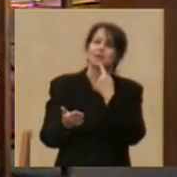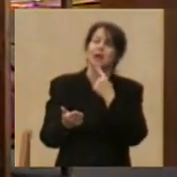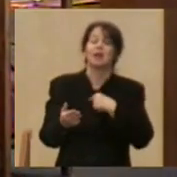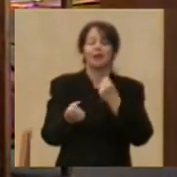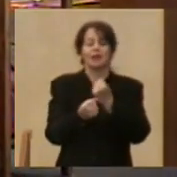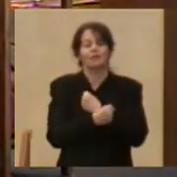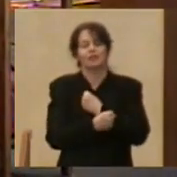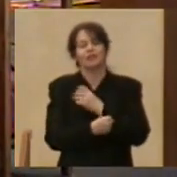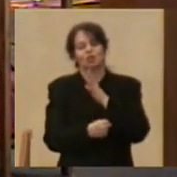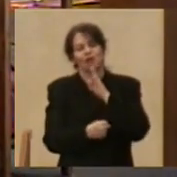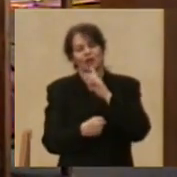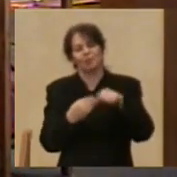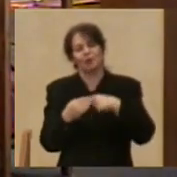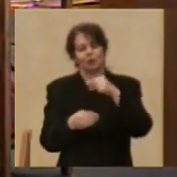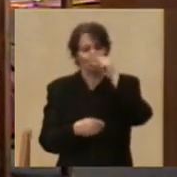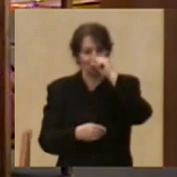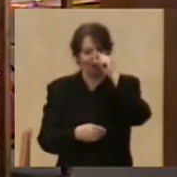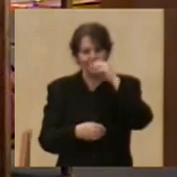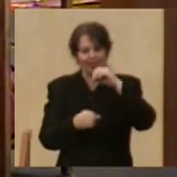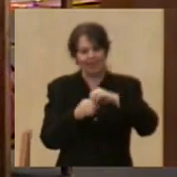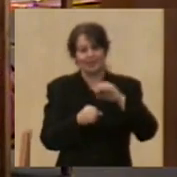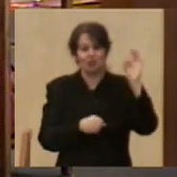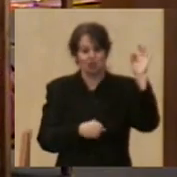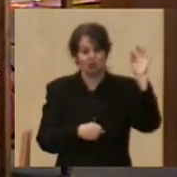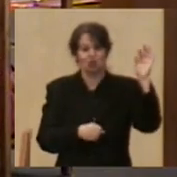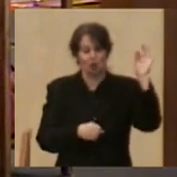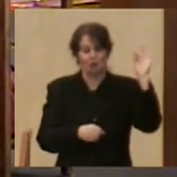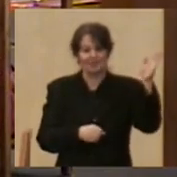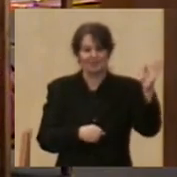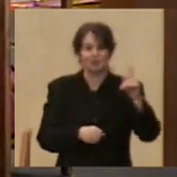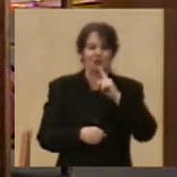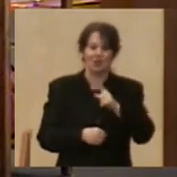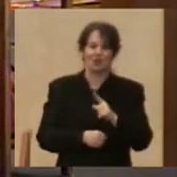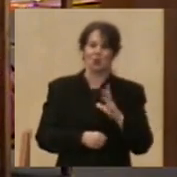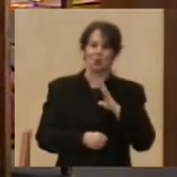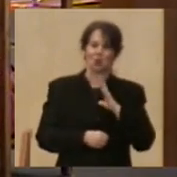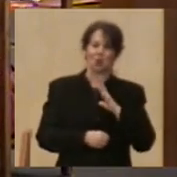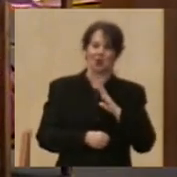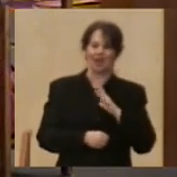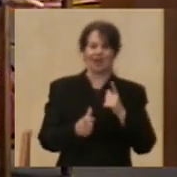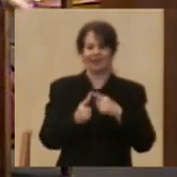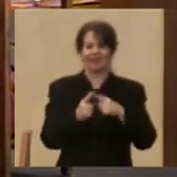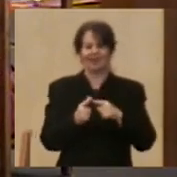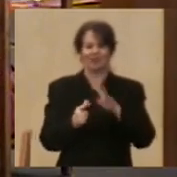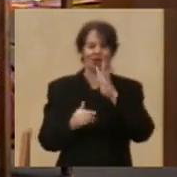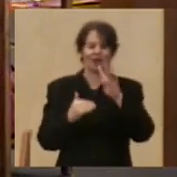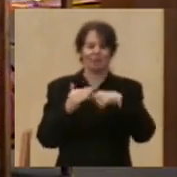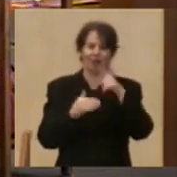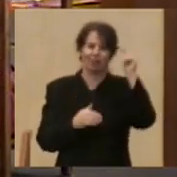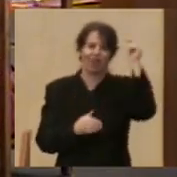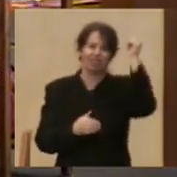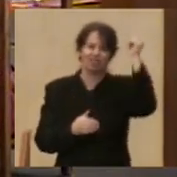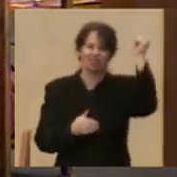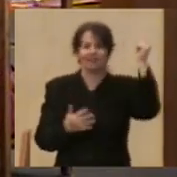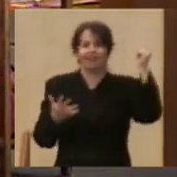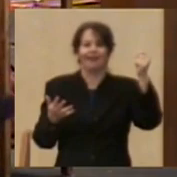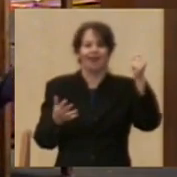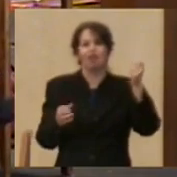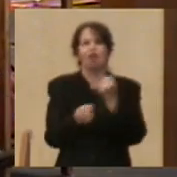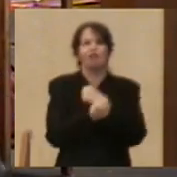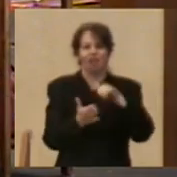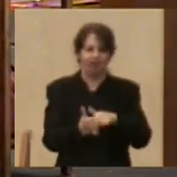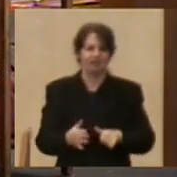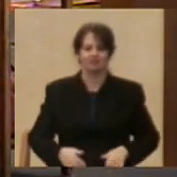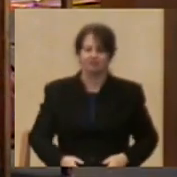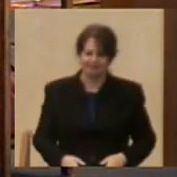talking Greek in sermons. It's so cool. And when they go theologically deep and everything, love that. I also